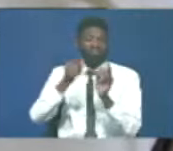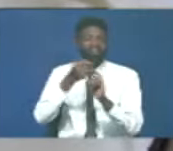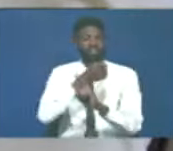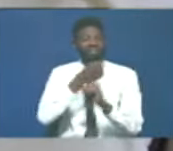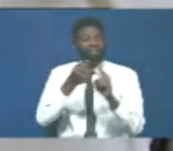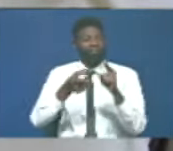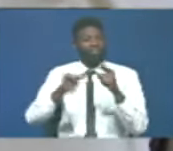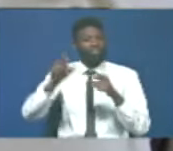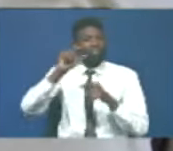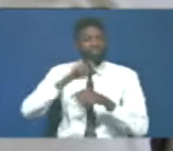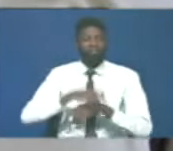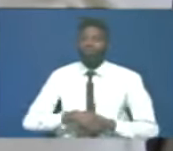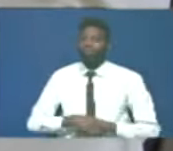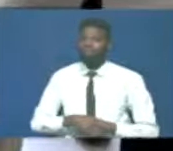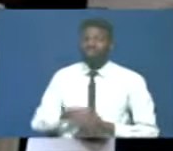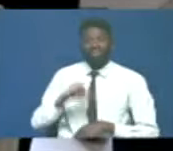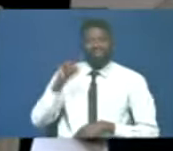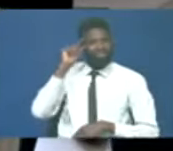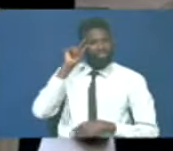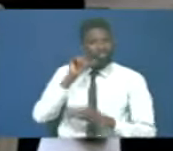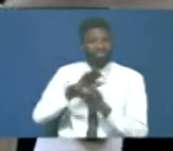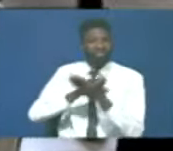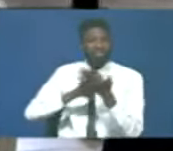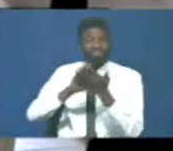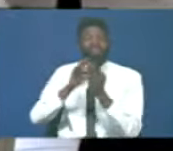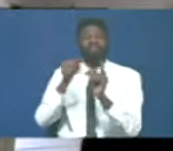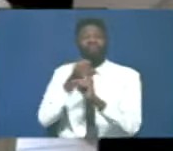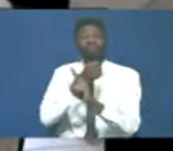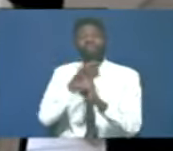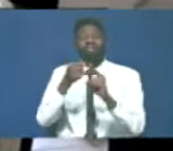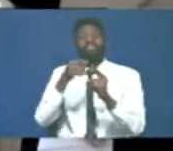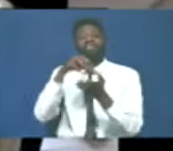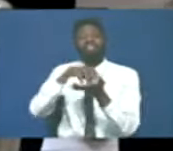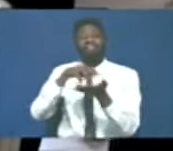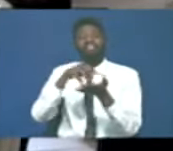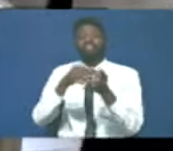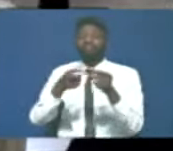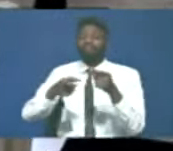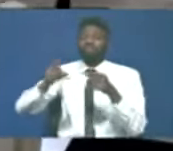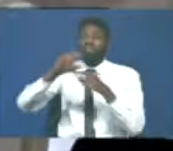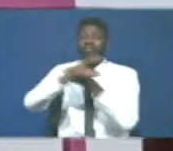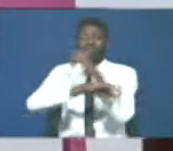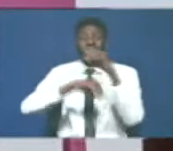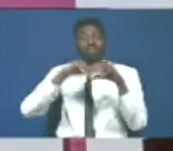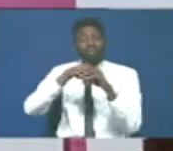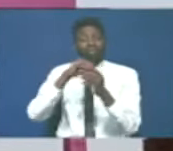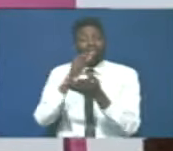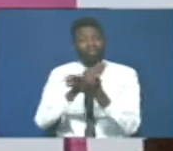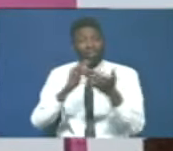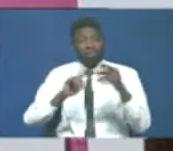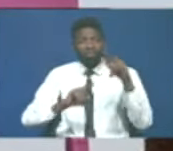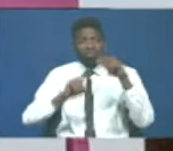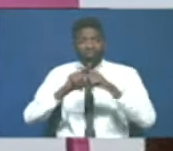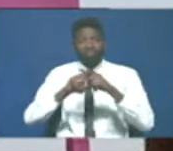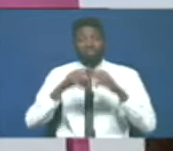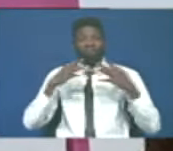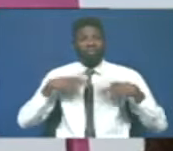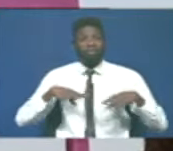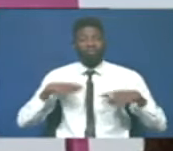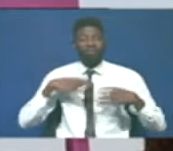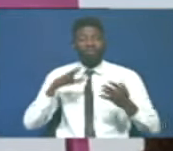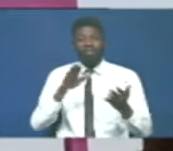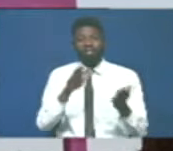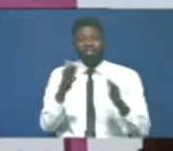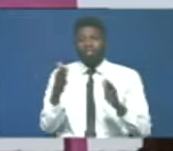Gender-based violence cases have been on the rise in the country, with some incidents resulting in the loss of lives.